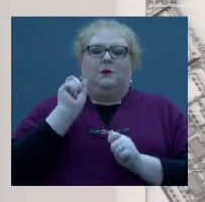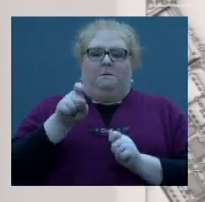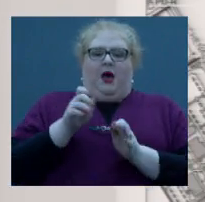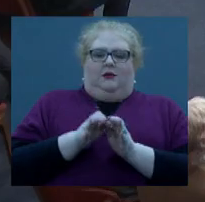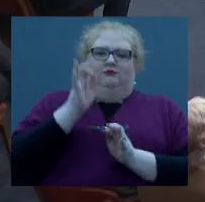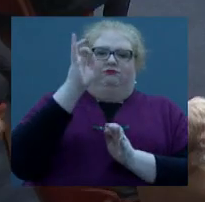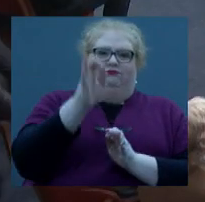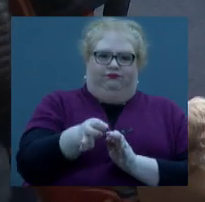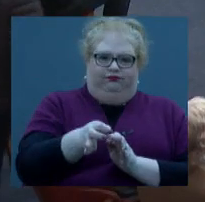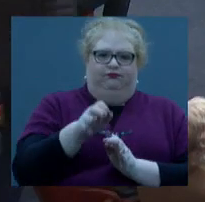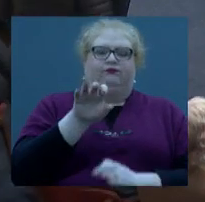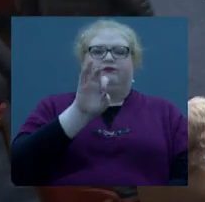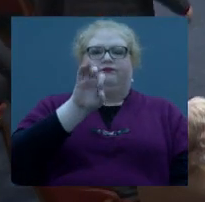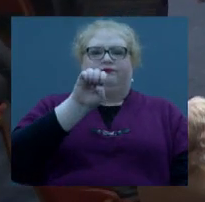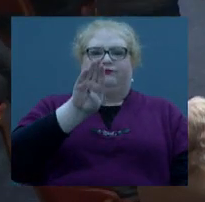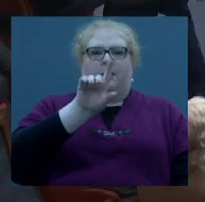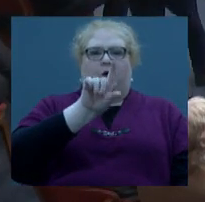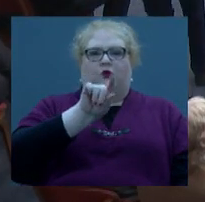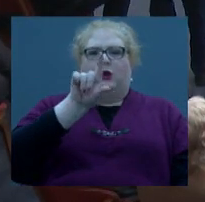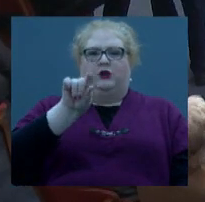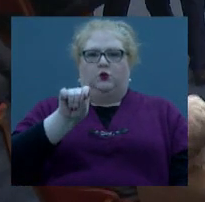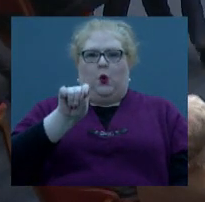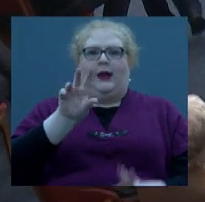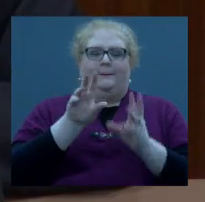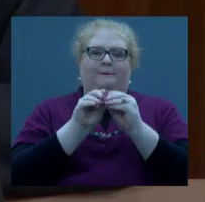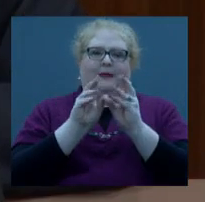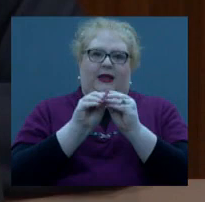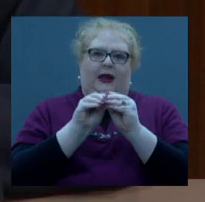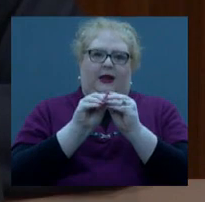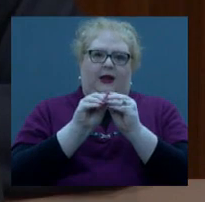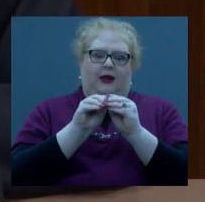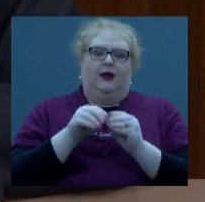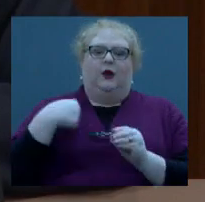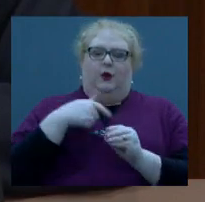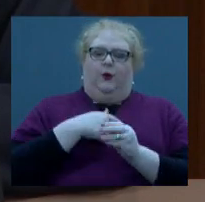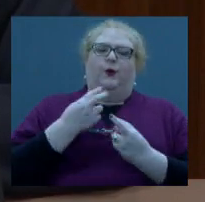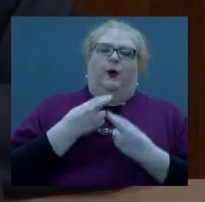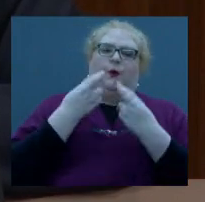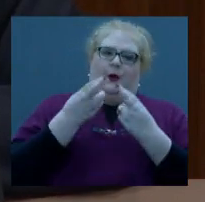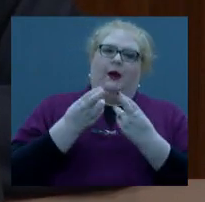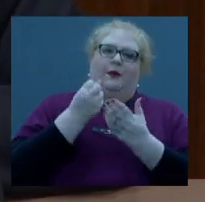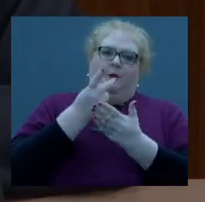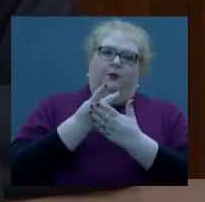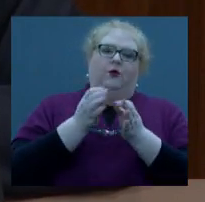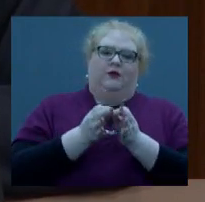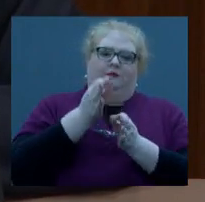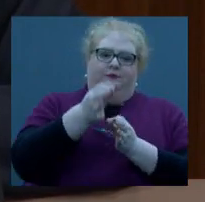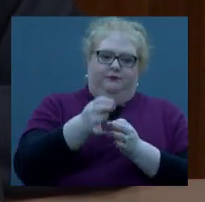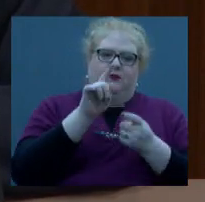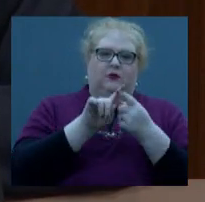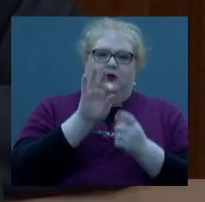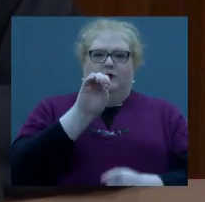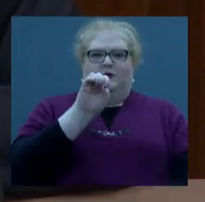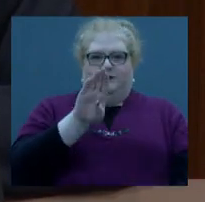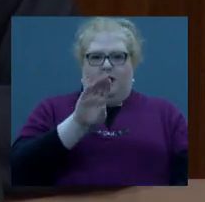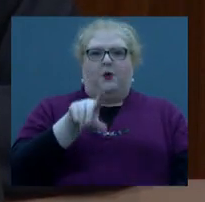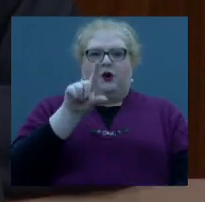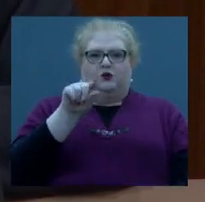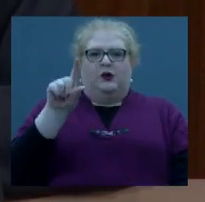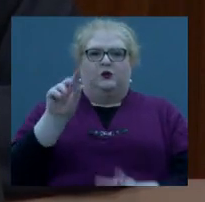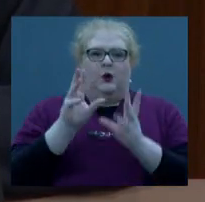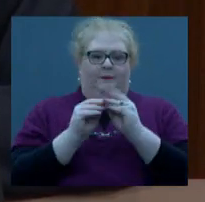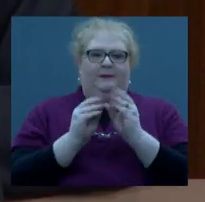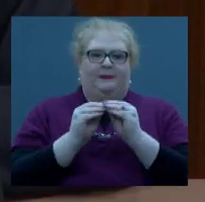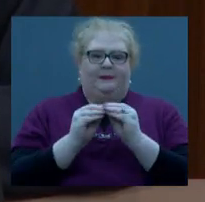the February 20th, 2020 meeting. Staff recommends approval of the deferral to the February 20th, 2020 meeting. Item